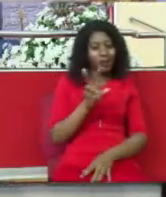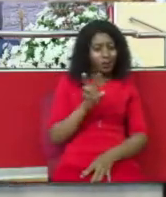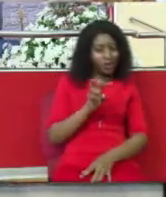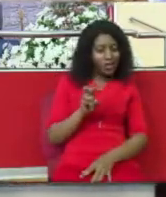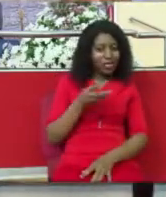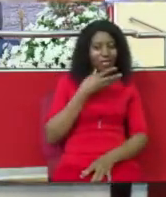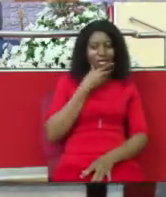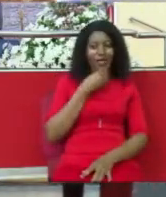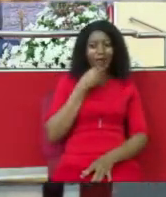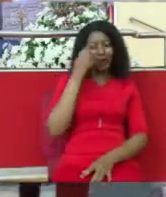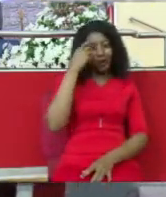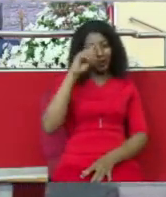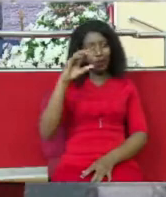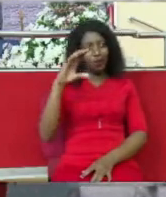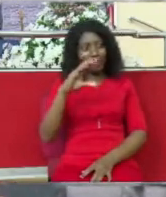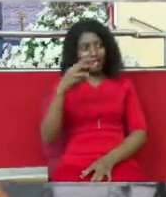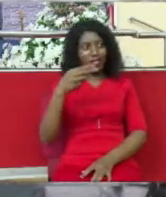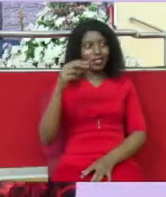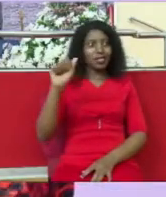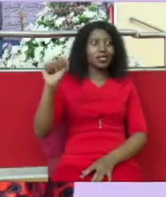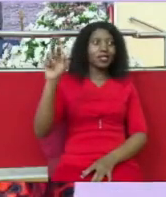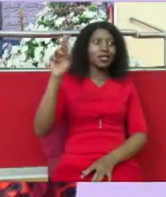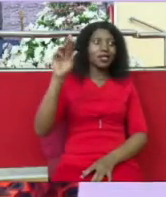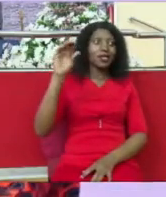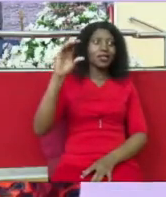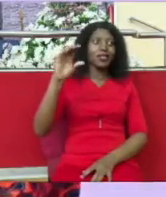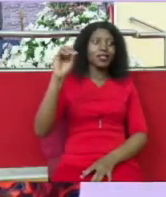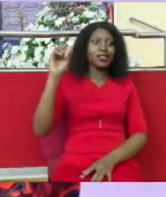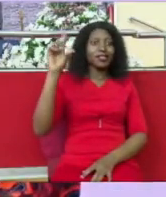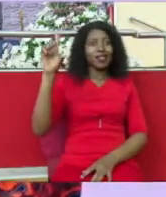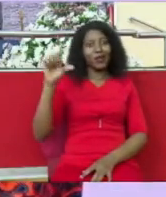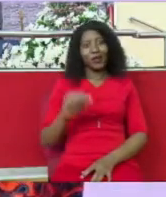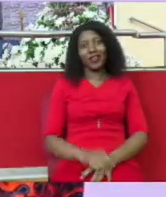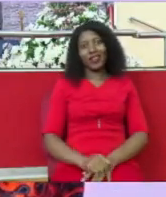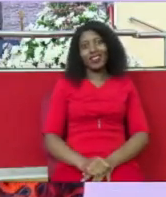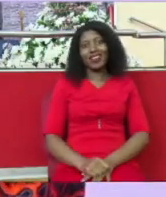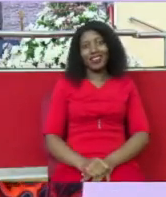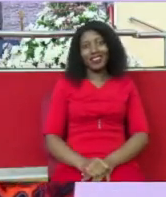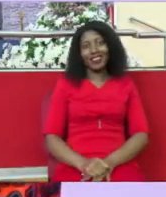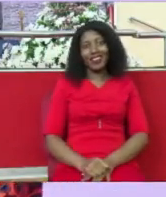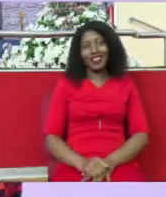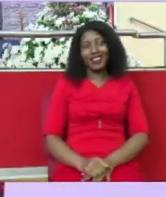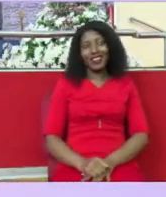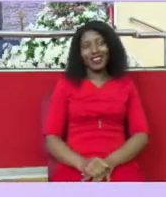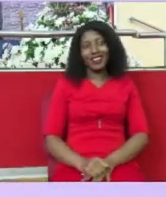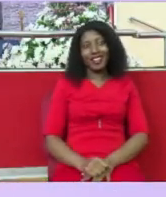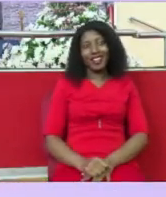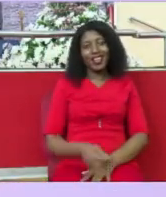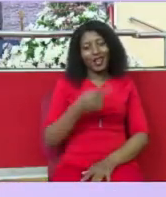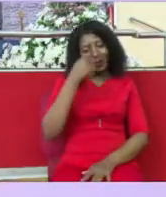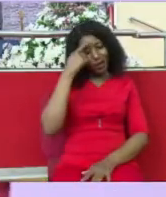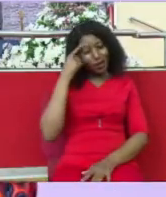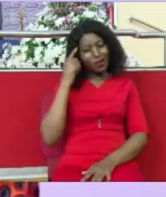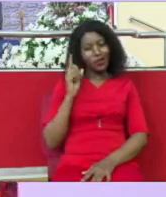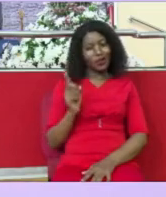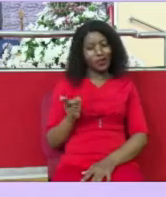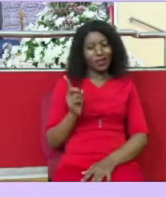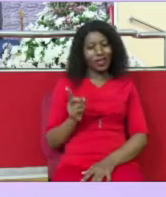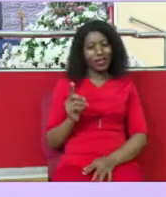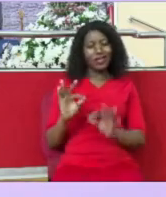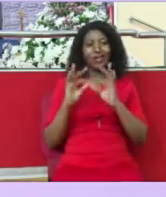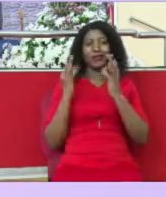makaa. Simu ikilia wakati hauko hapo, ataona ni huyo the man, the chako man. And because of that, tayari your family is